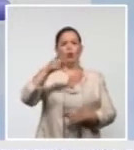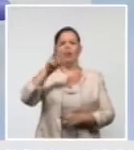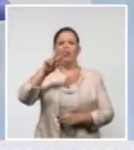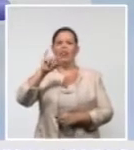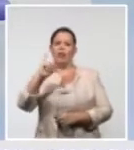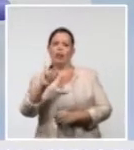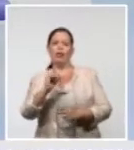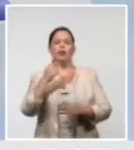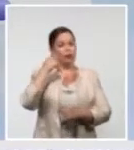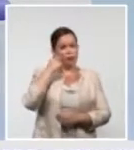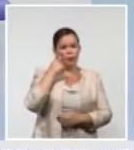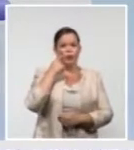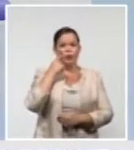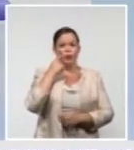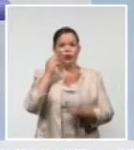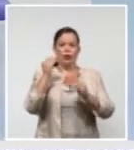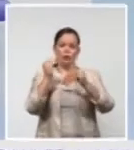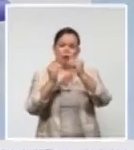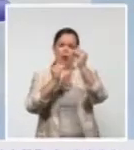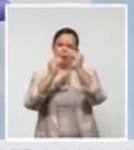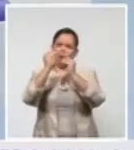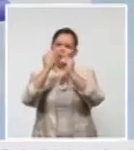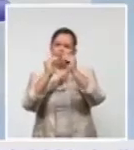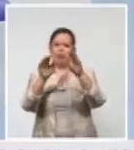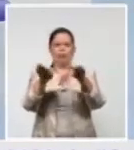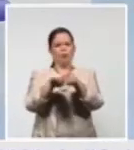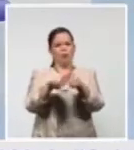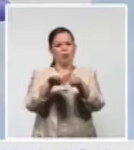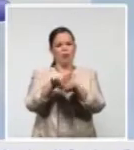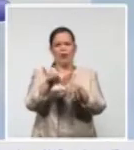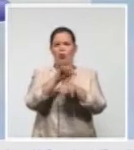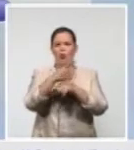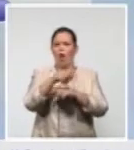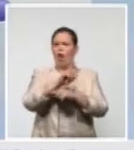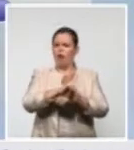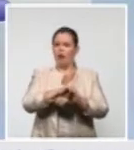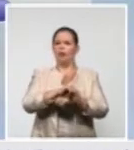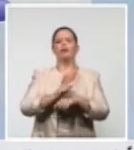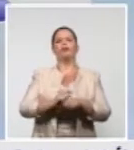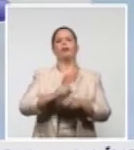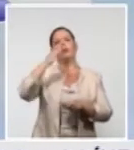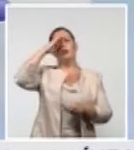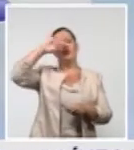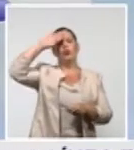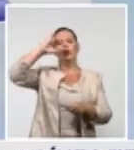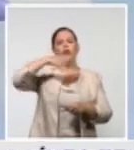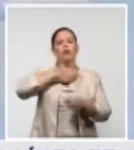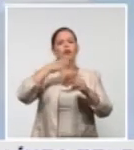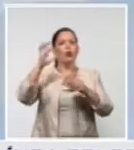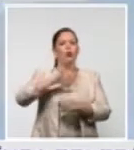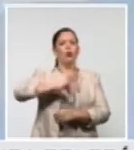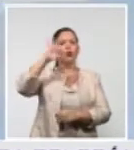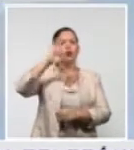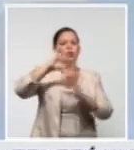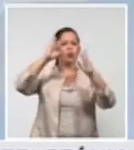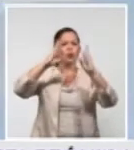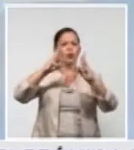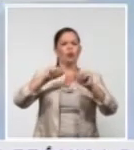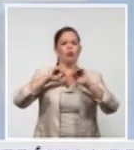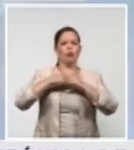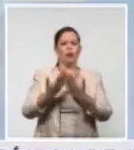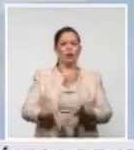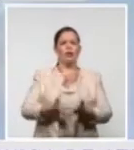1.03. Las Tunas has a rate of 0.37, Matanzas with 0.28,